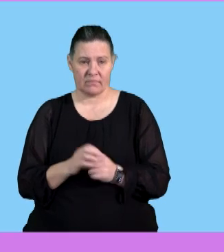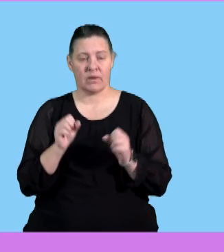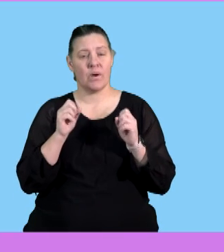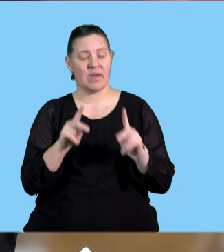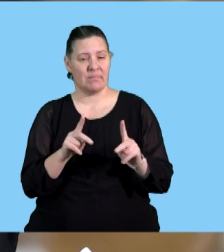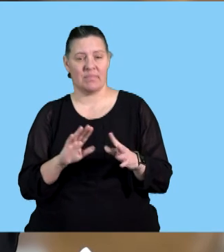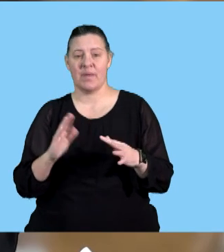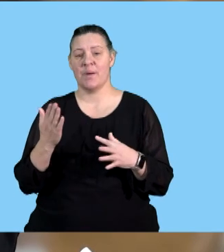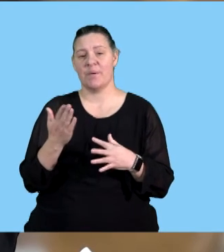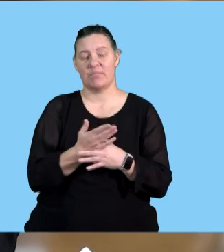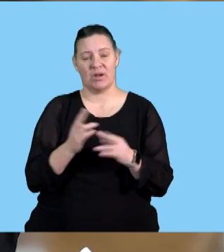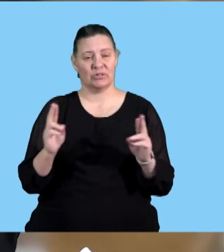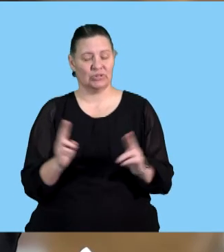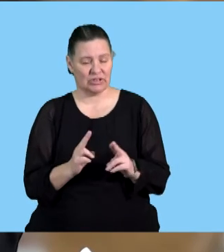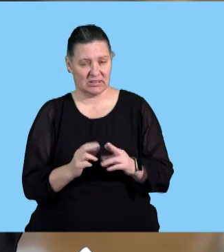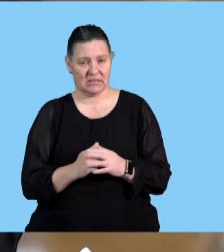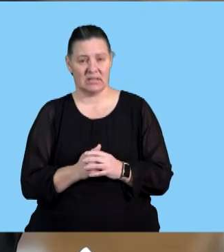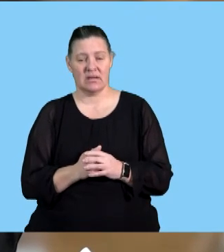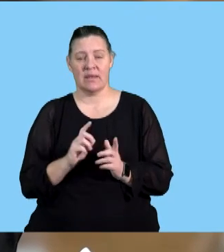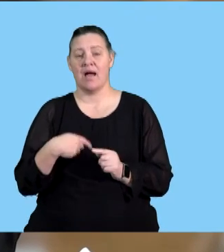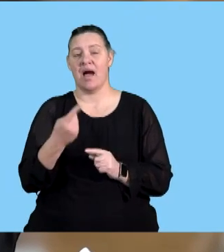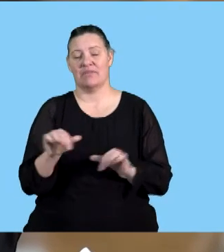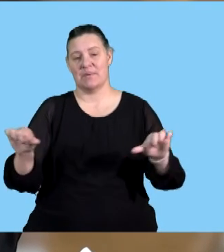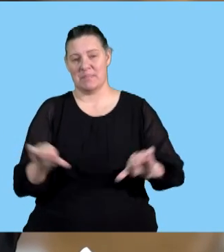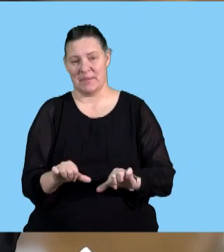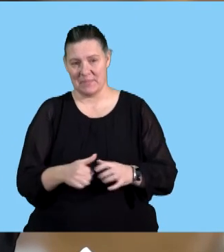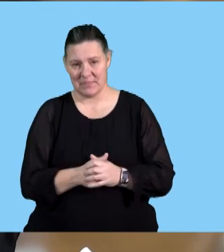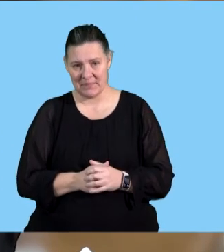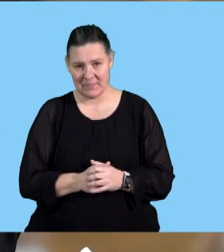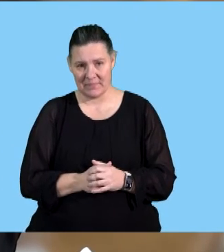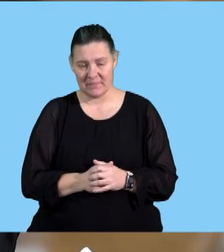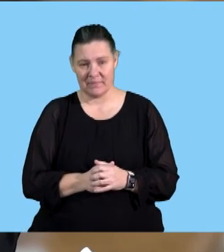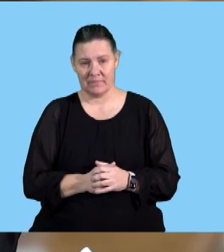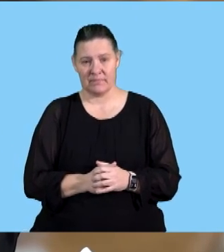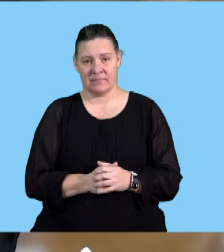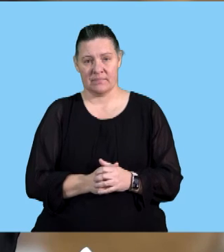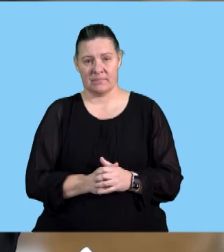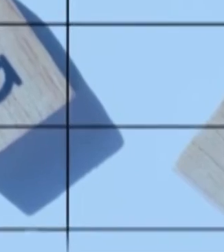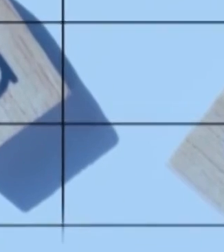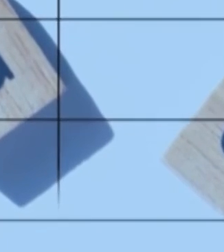saved. Okay, learners, let us quickly go to an ad break. We'll be right back.